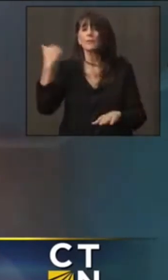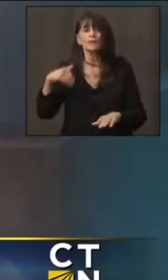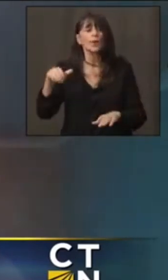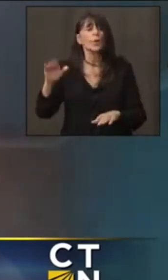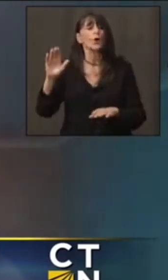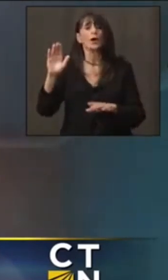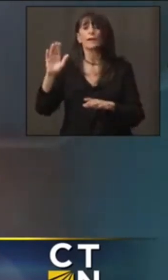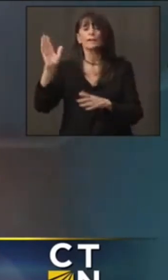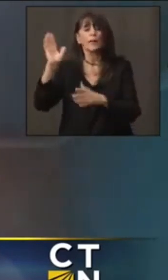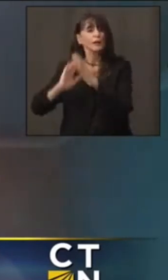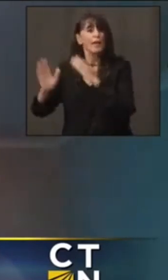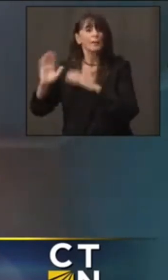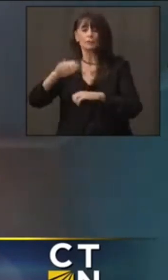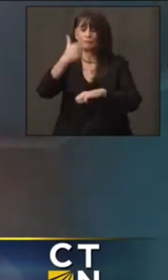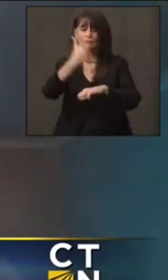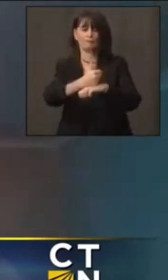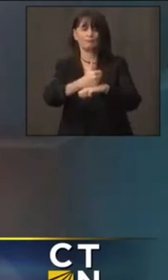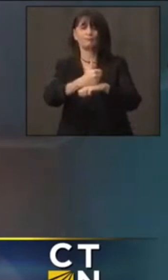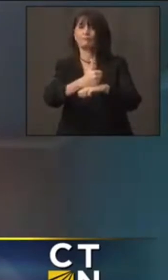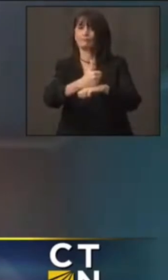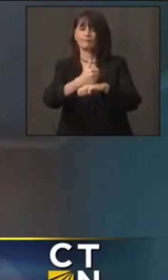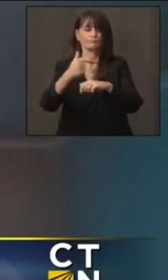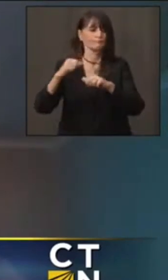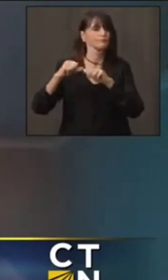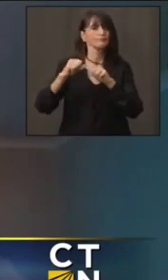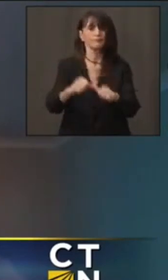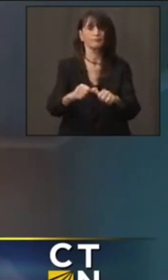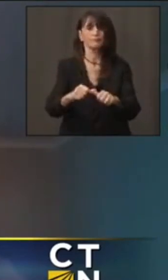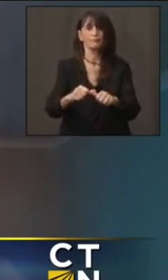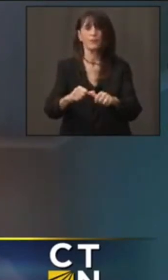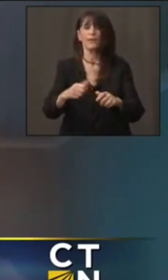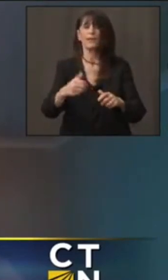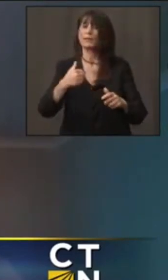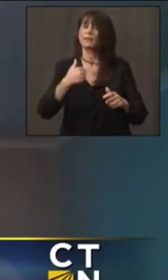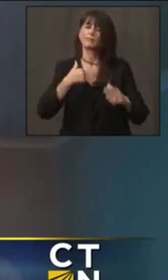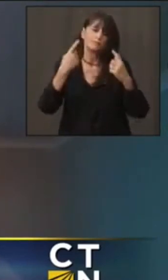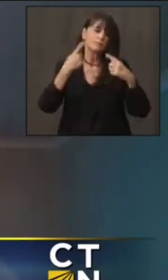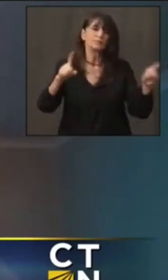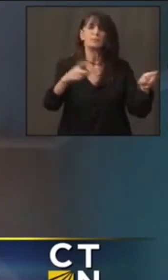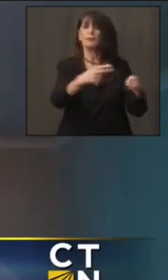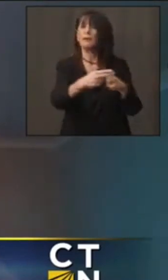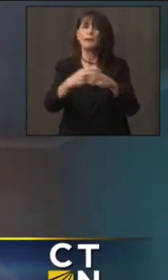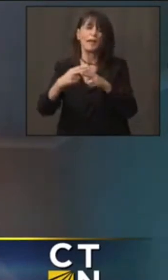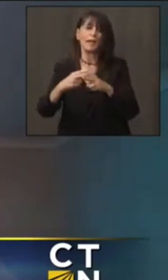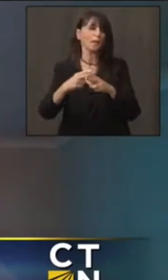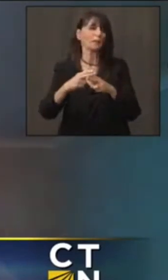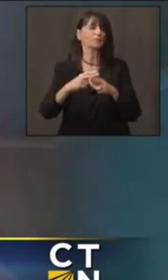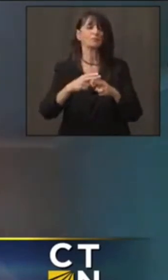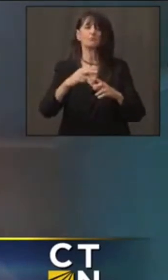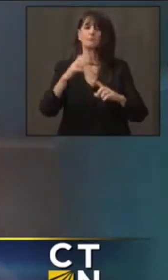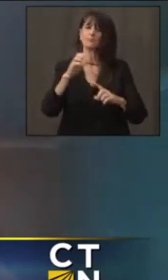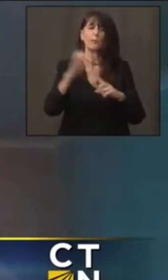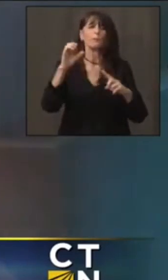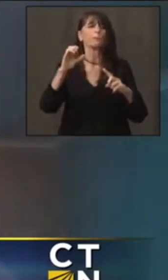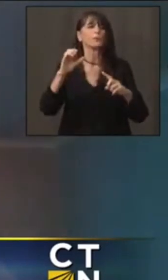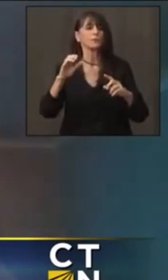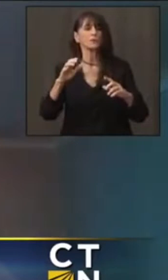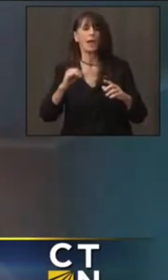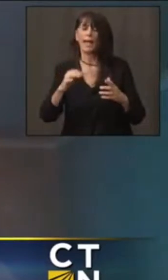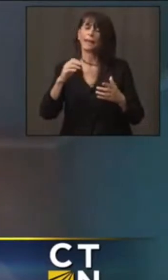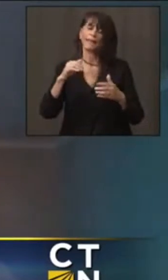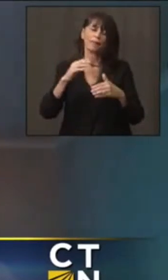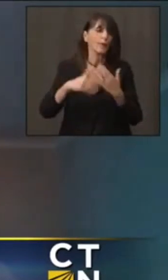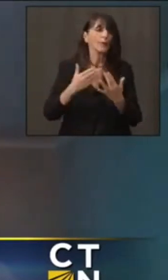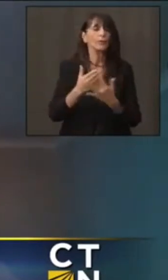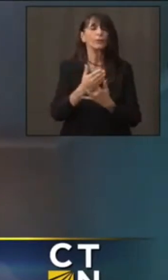advisory bodies with really a sterling worldwide reputation in the United States vaccine approval